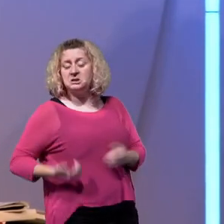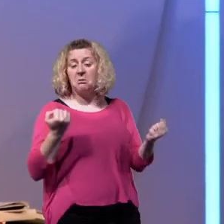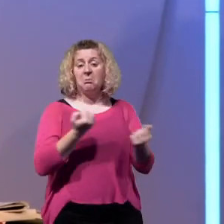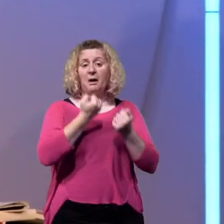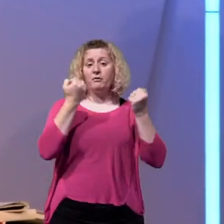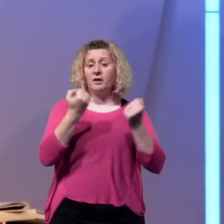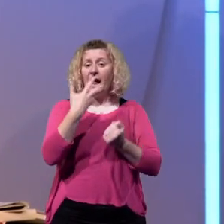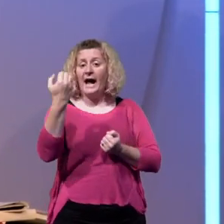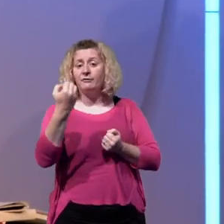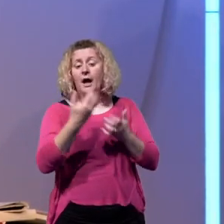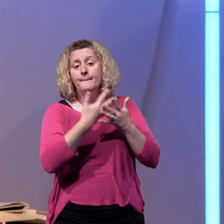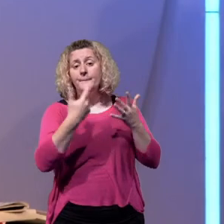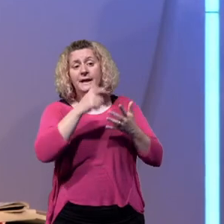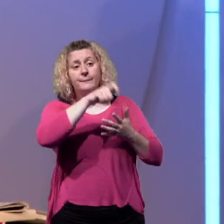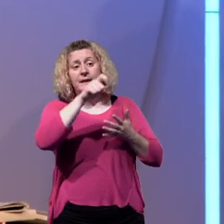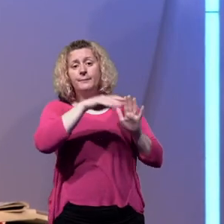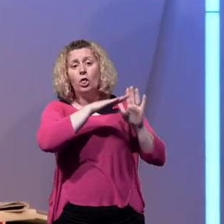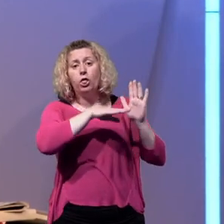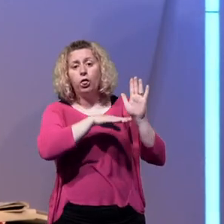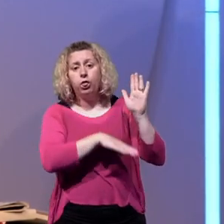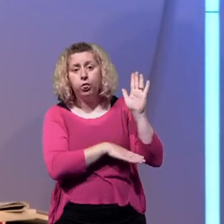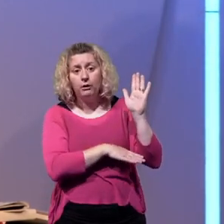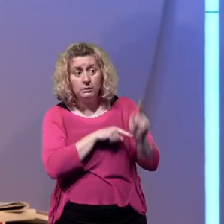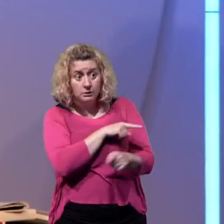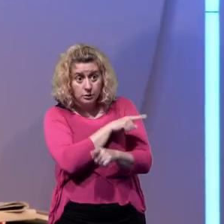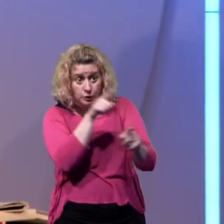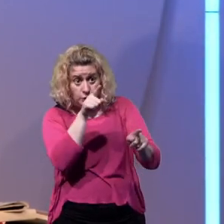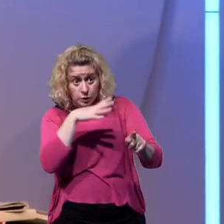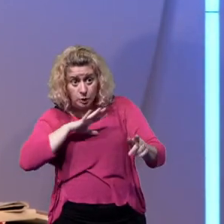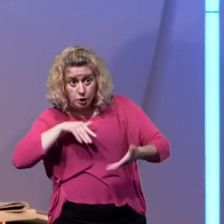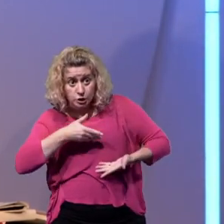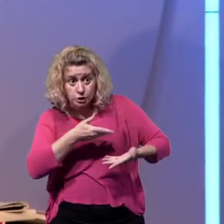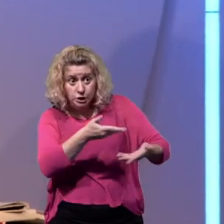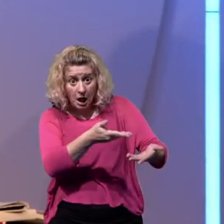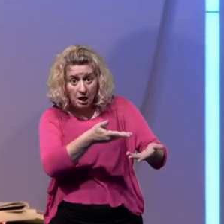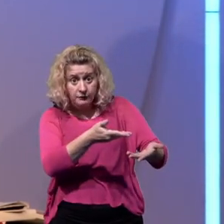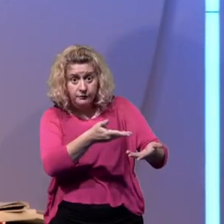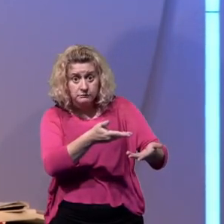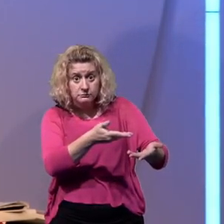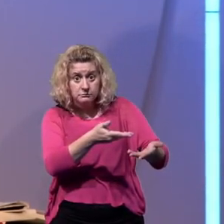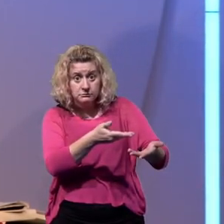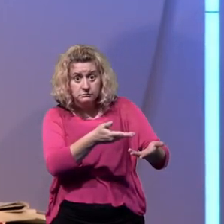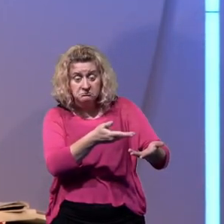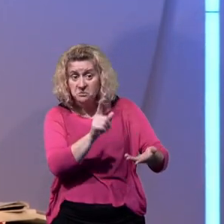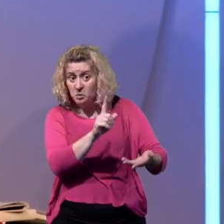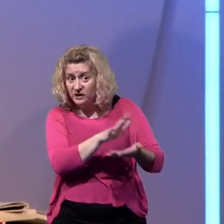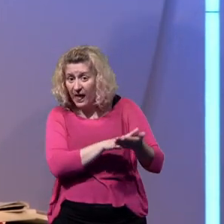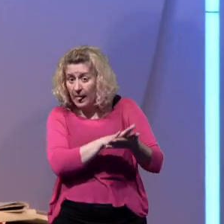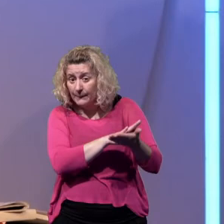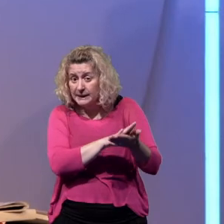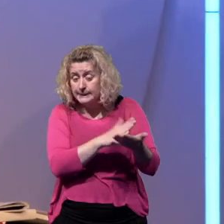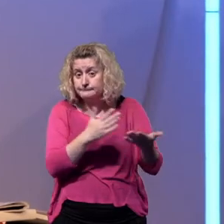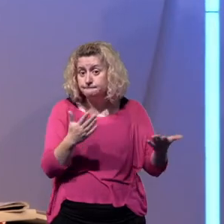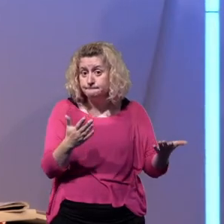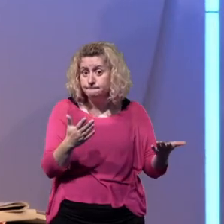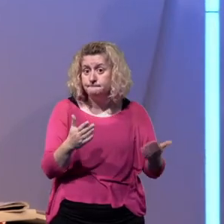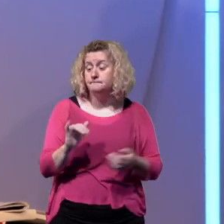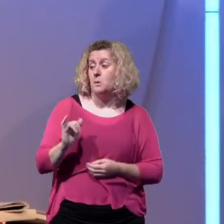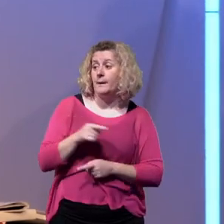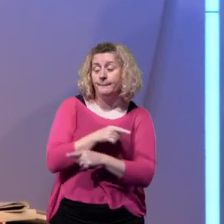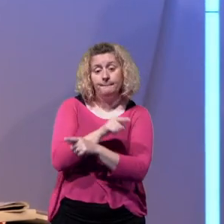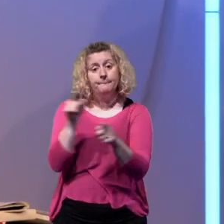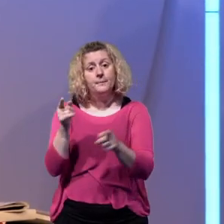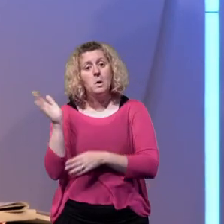and you've got a lifetime ahead of you. What does it mean to sacrifice your life in service? Perhaps you're just going back to your local